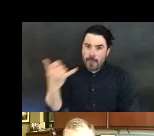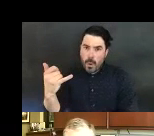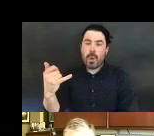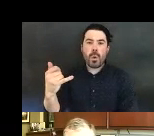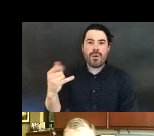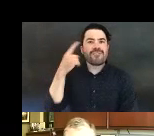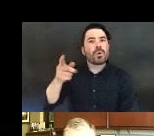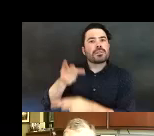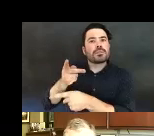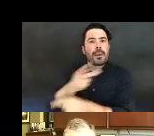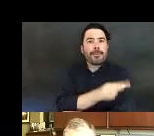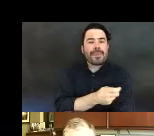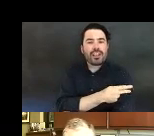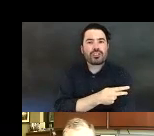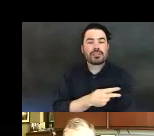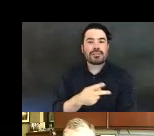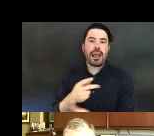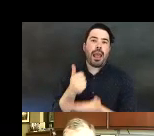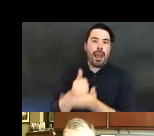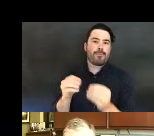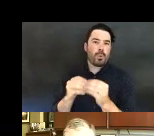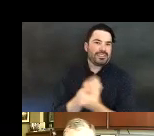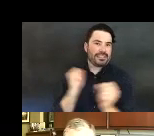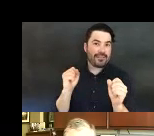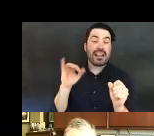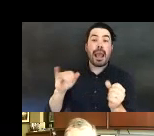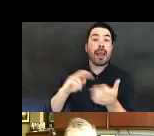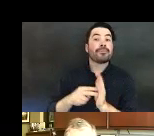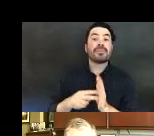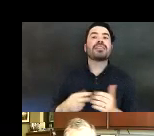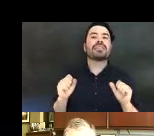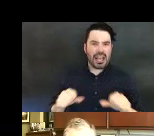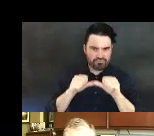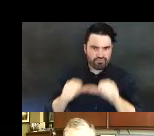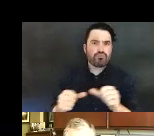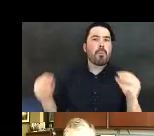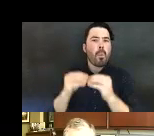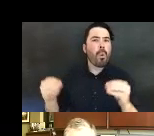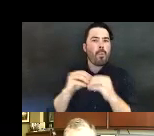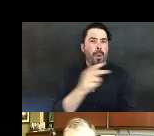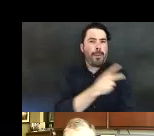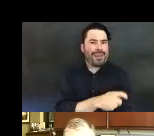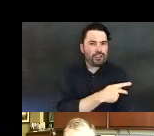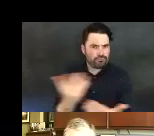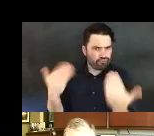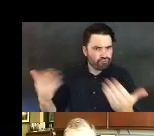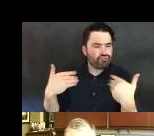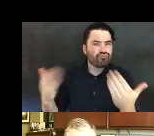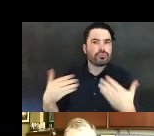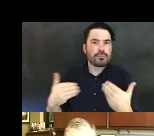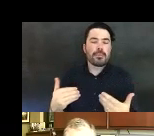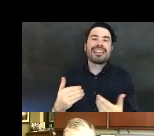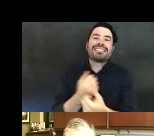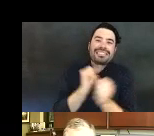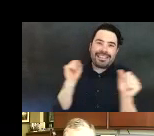to continue to manage a large volume of patients in the health system, but be able to do that in the most effective and safe way. If we